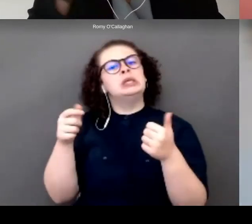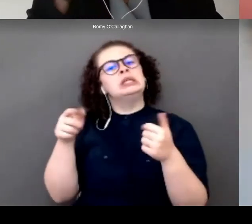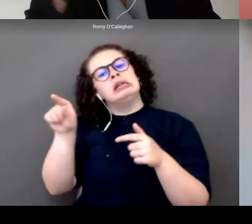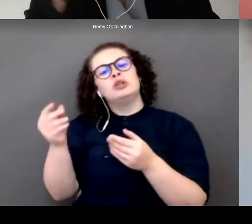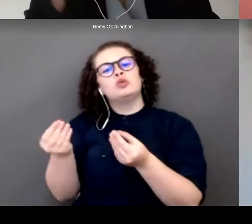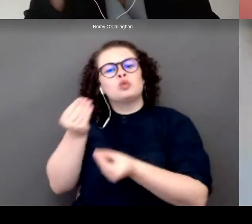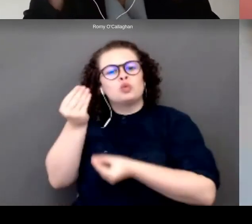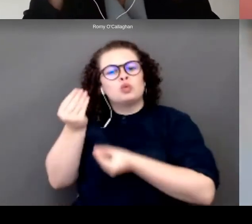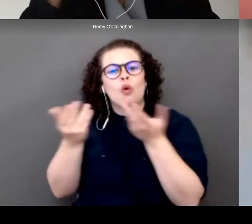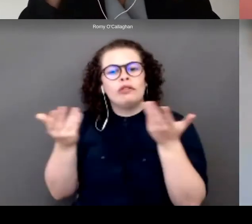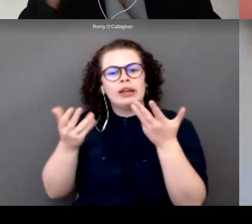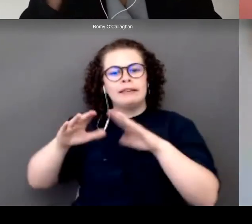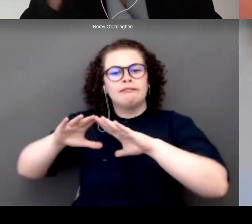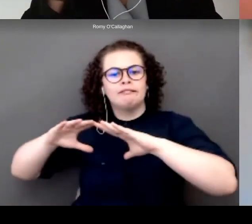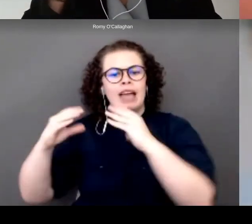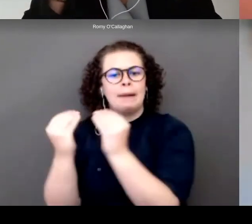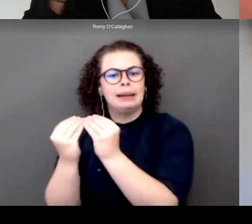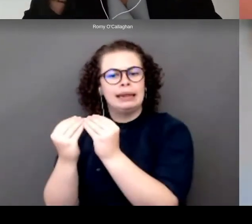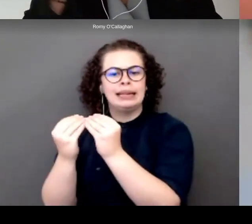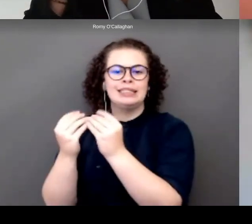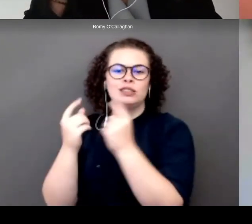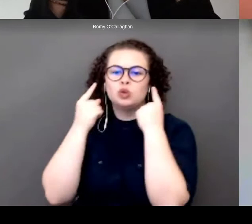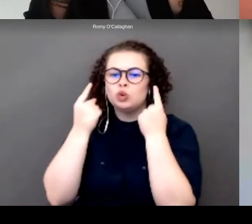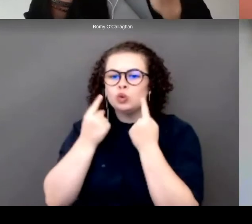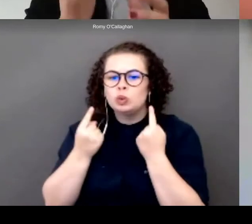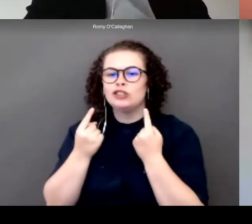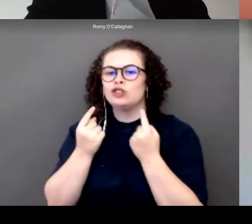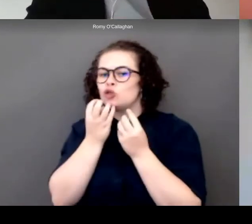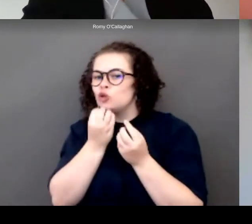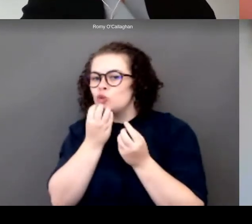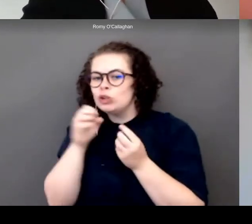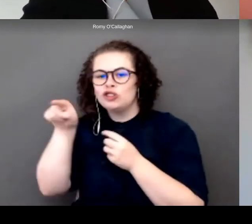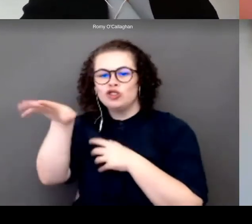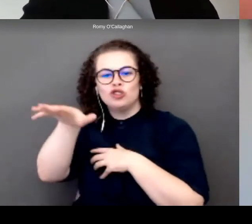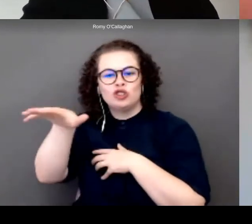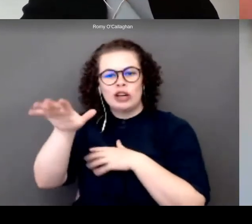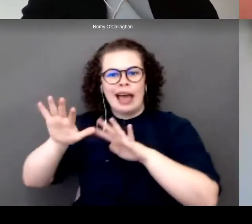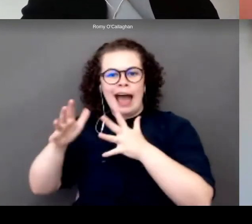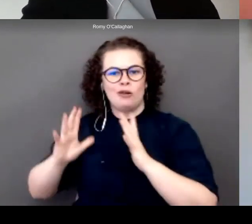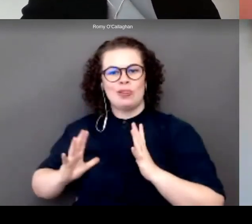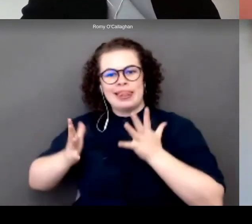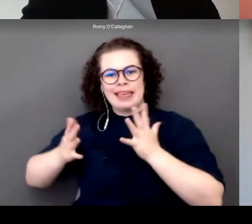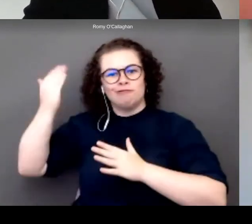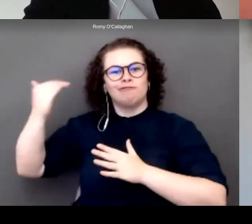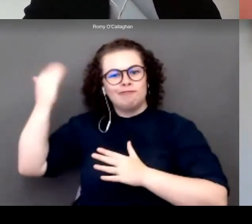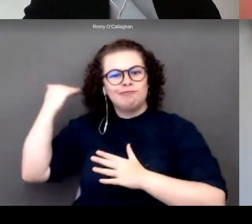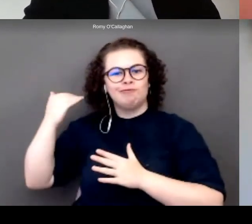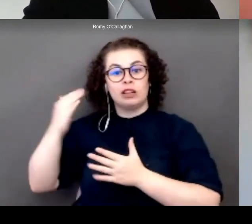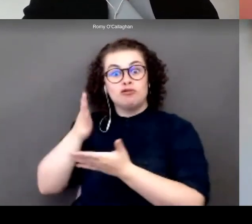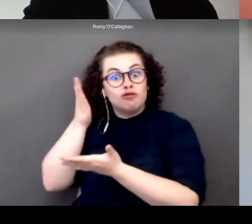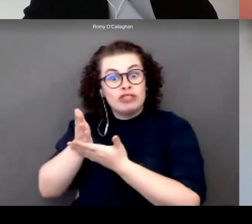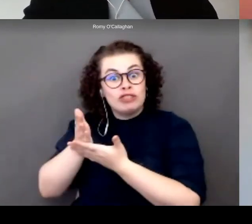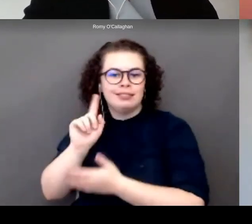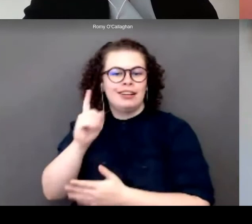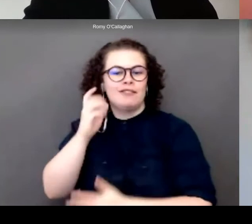tackled only in the Jewish quarter, but all over the old bazaar. So we made another application that